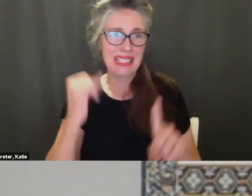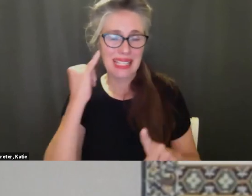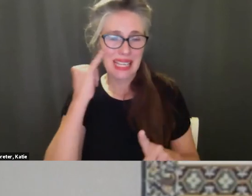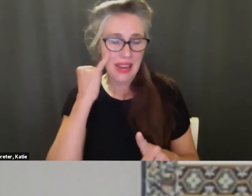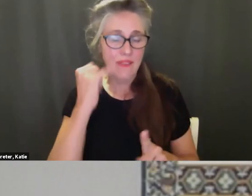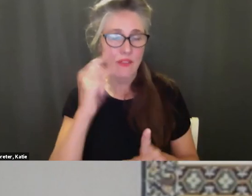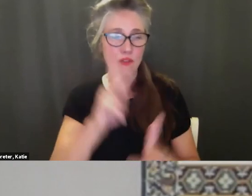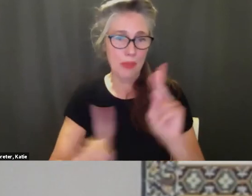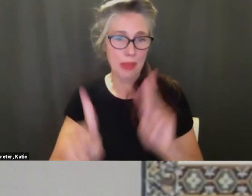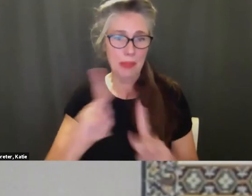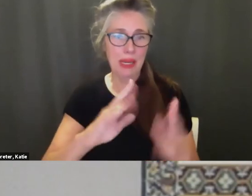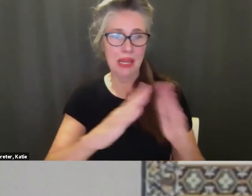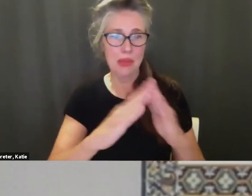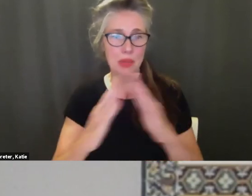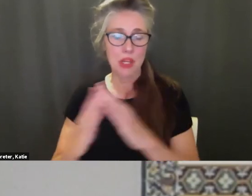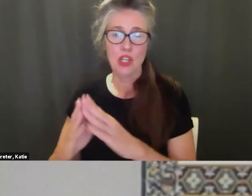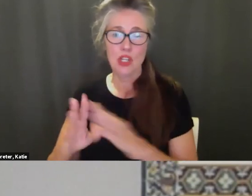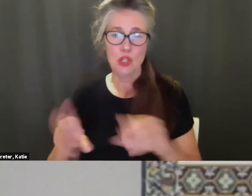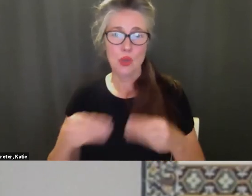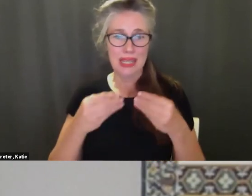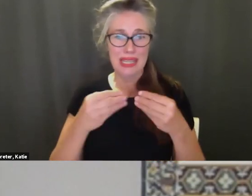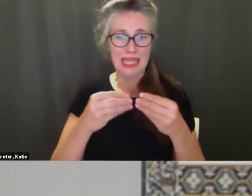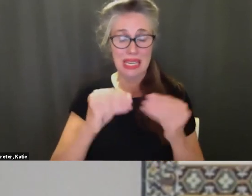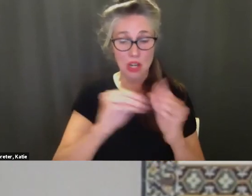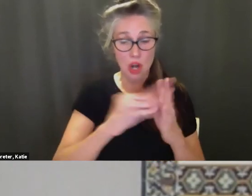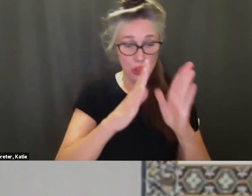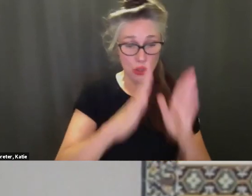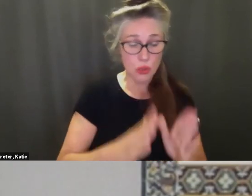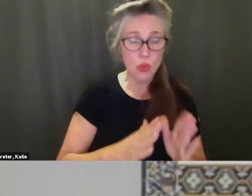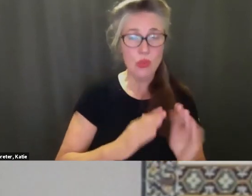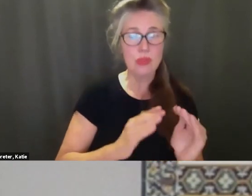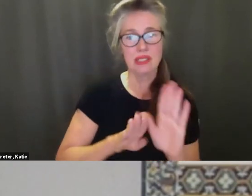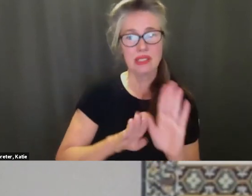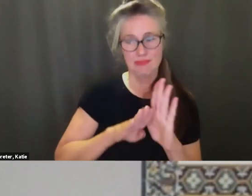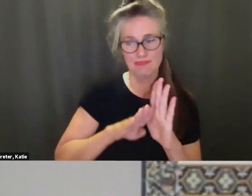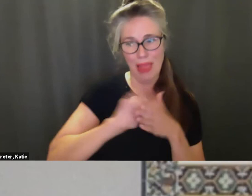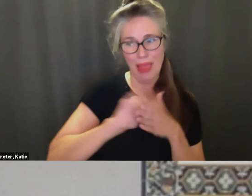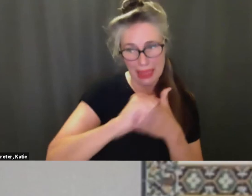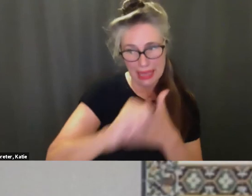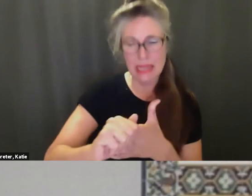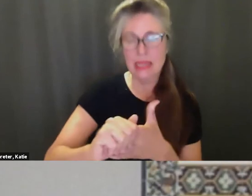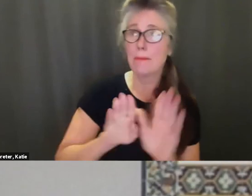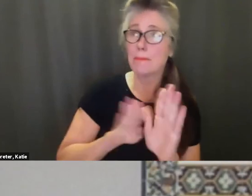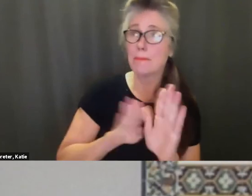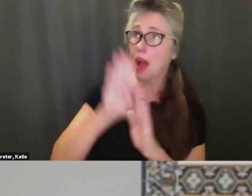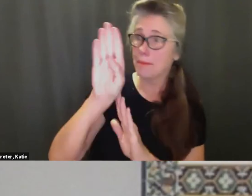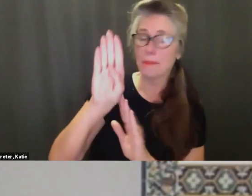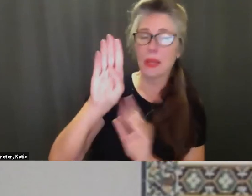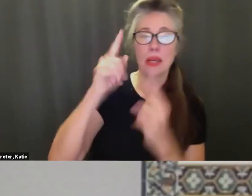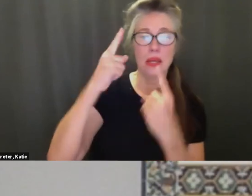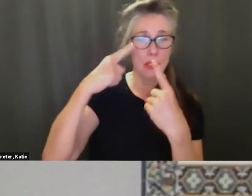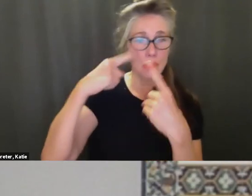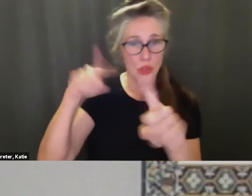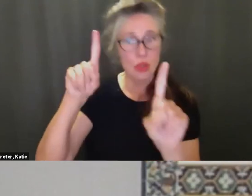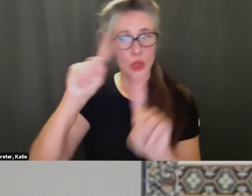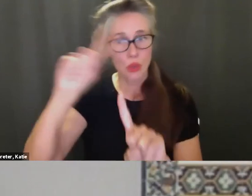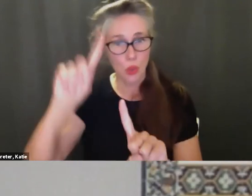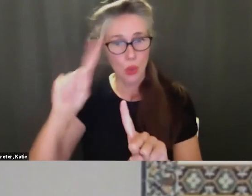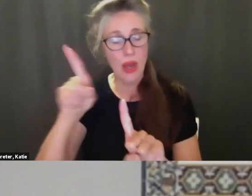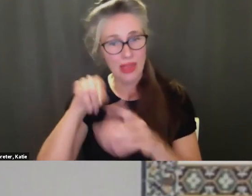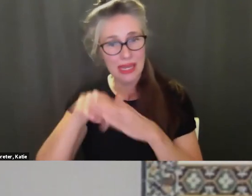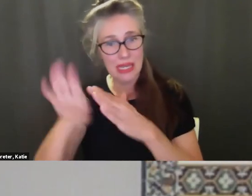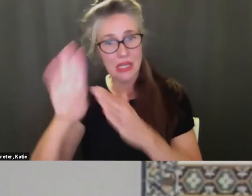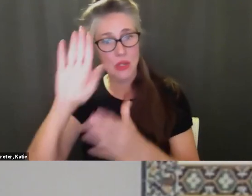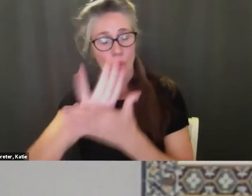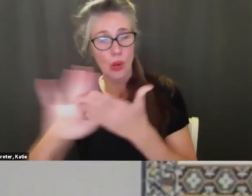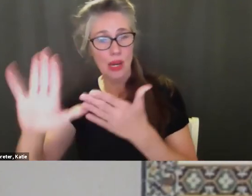community in with regards to getting our students where they need to go and where they need to be. that way, when we're starting to, we're talking about it